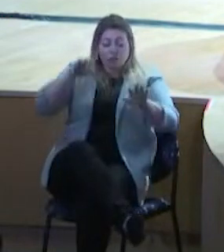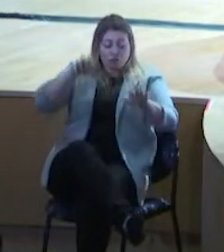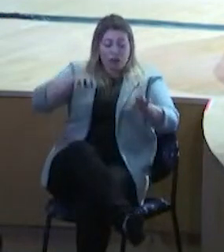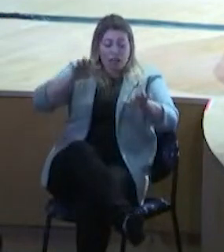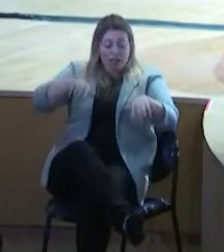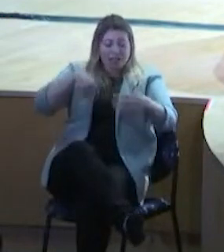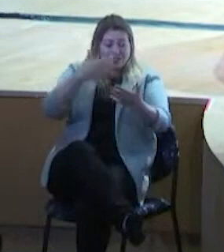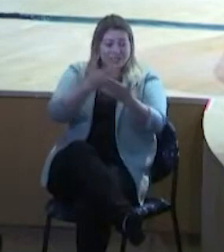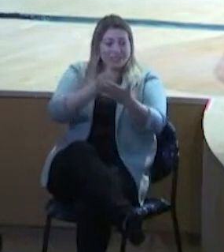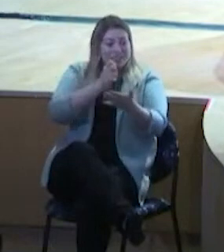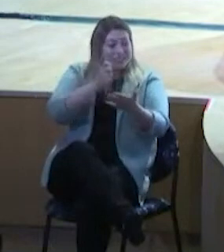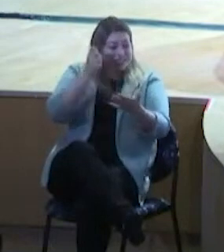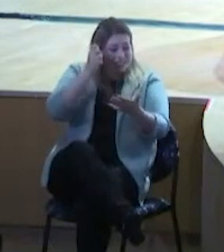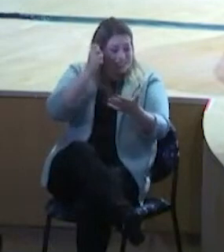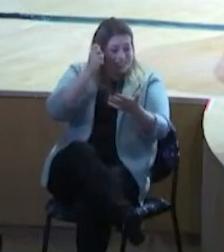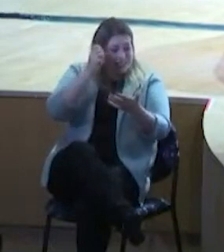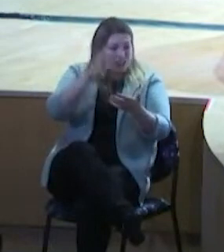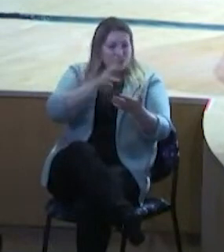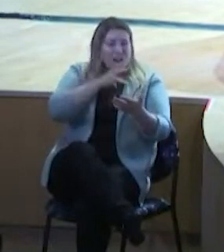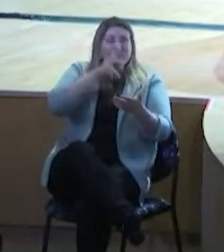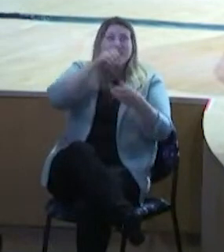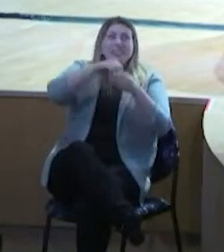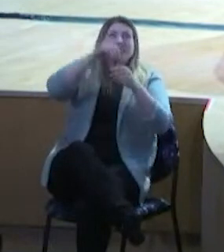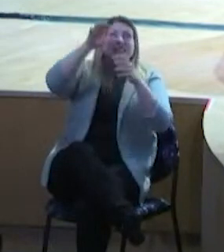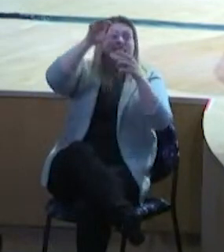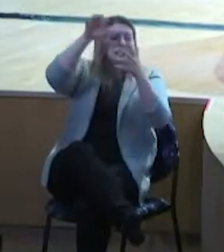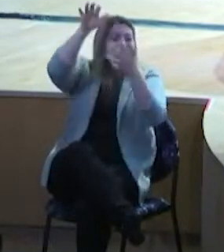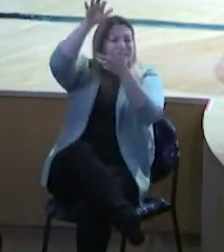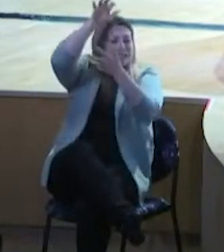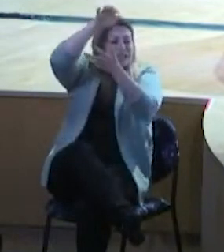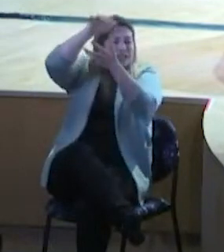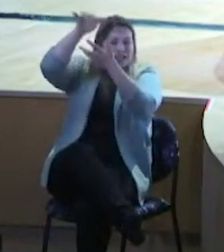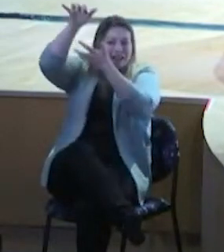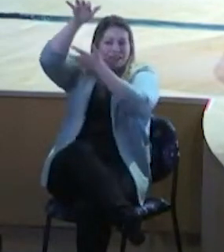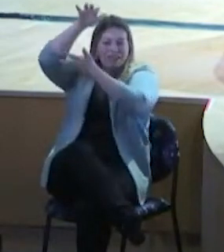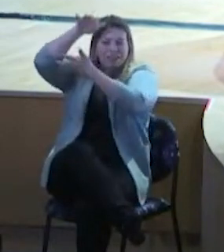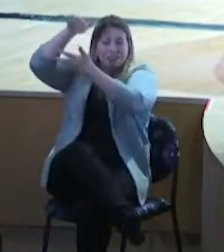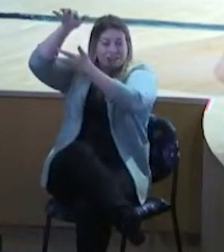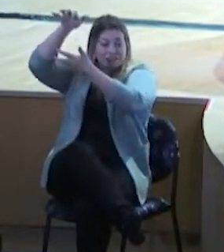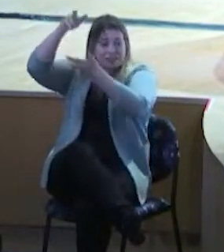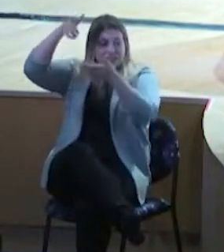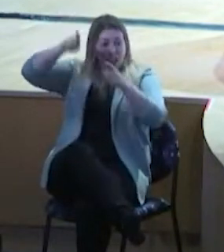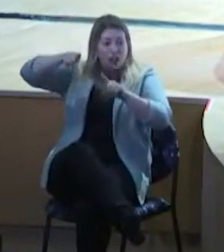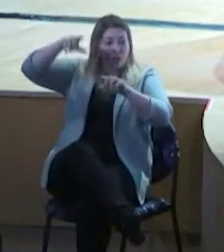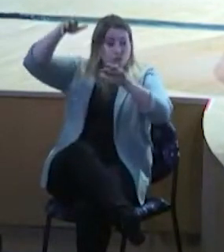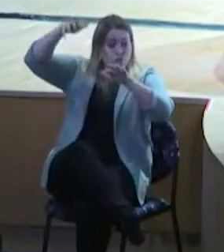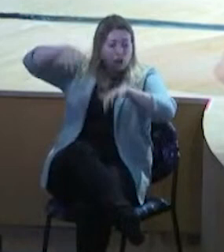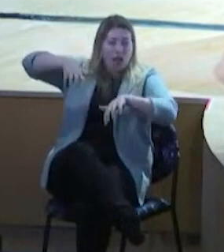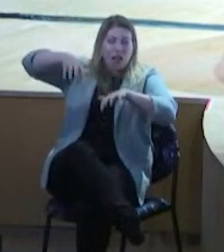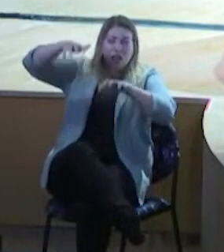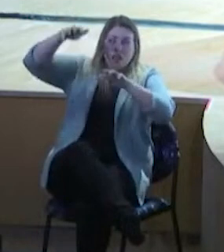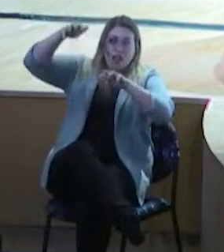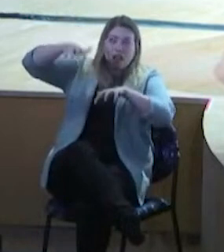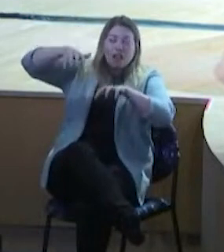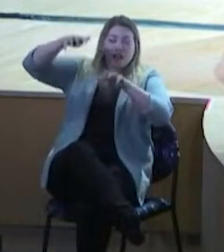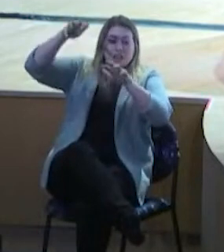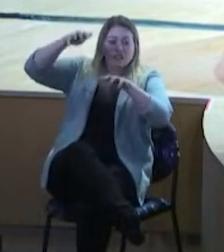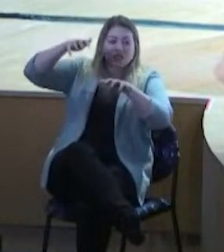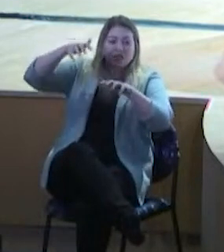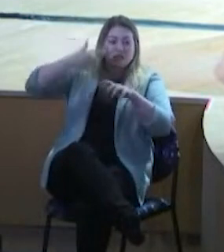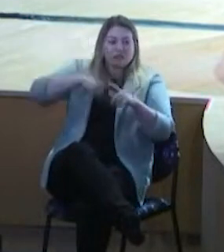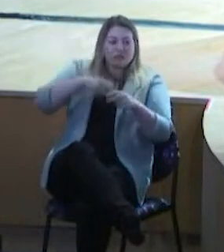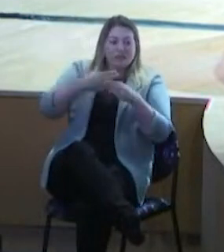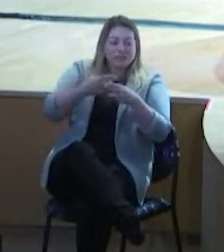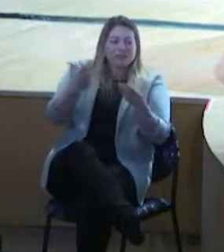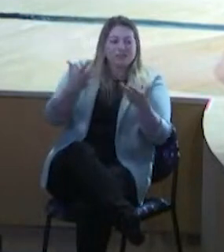yesterday, the water is in the sky, the water is in the clouds. And when it was raining yesterday, we always say that